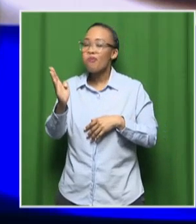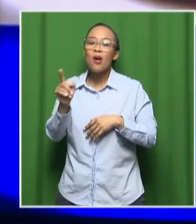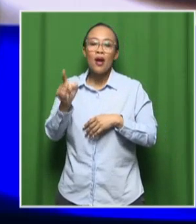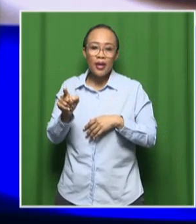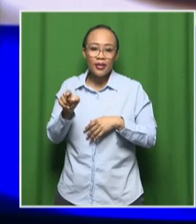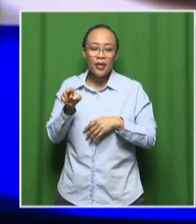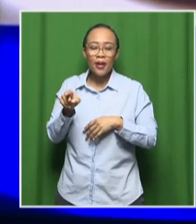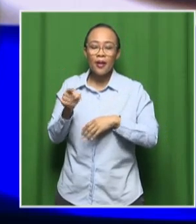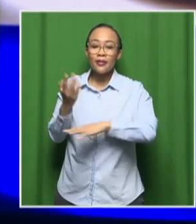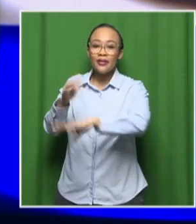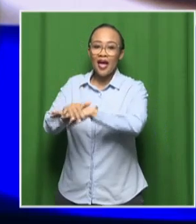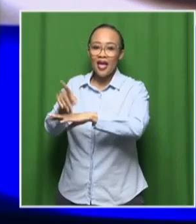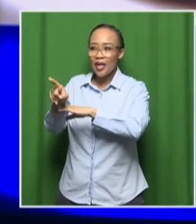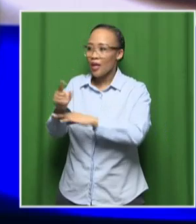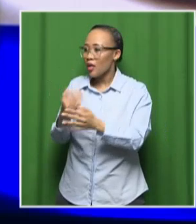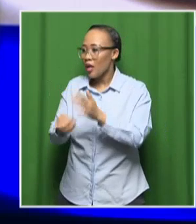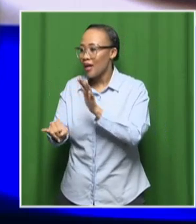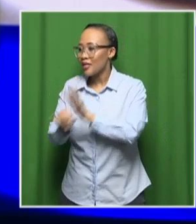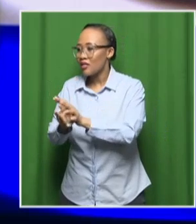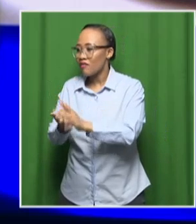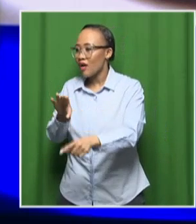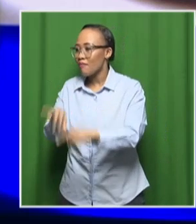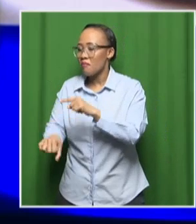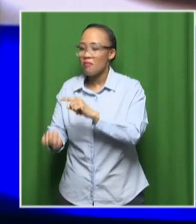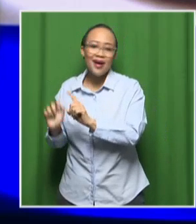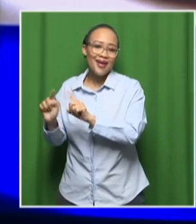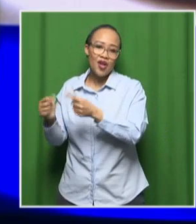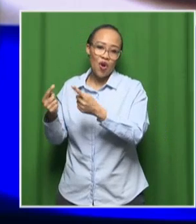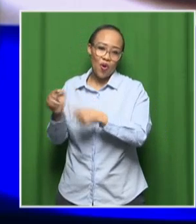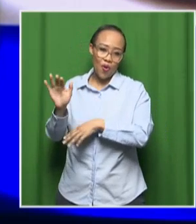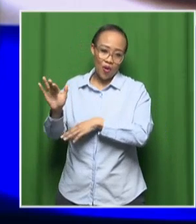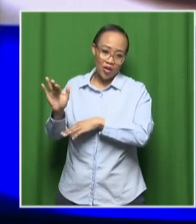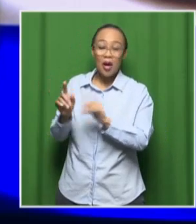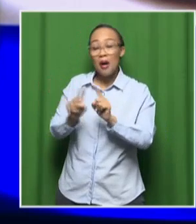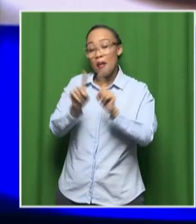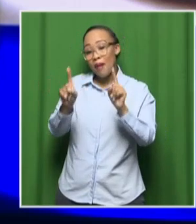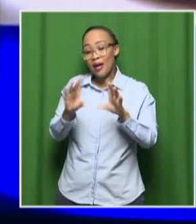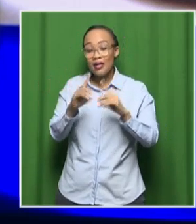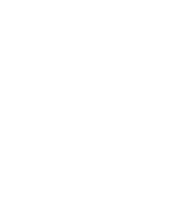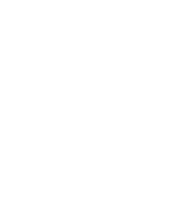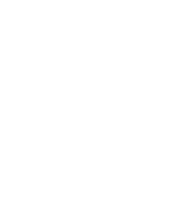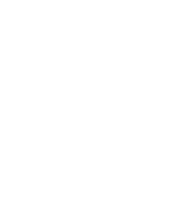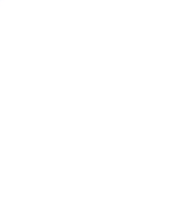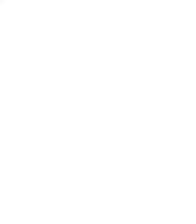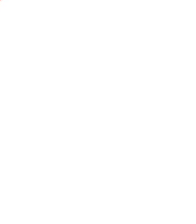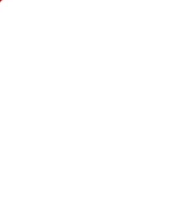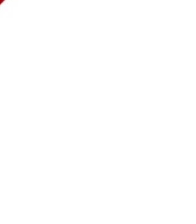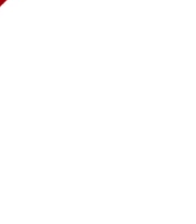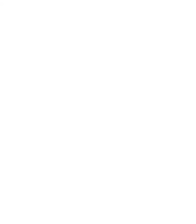happened, some families, unfortunately. But great work being done by the department in that regard.